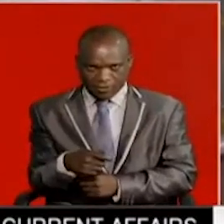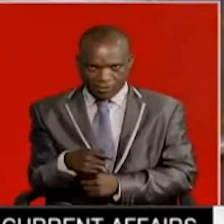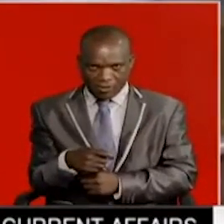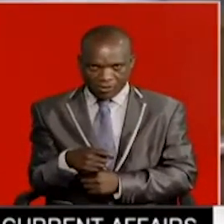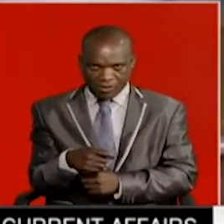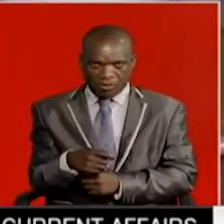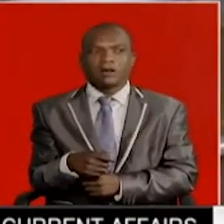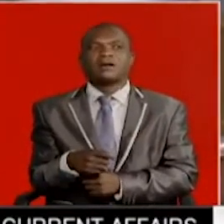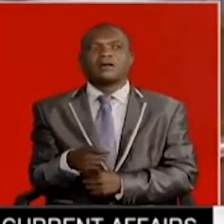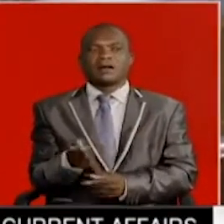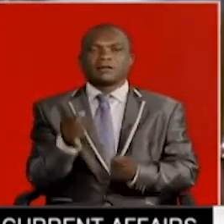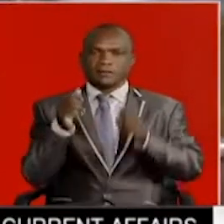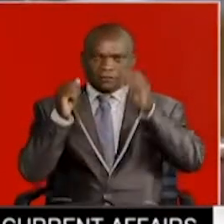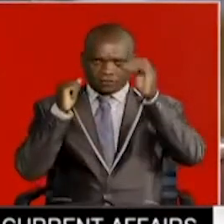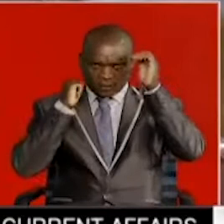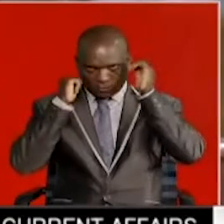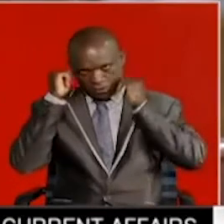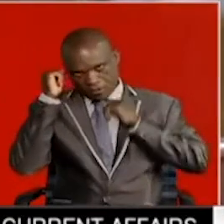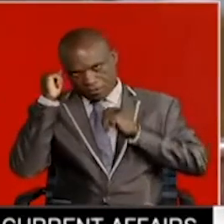The security forces,